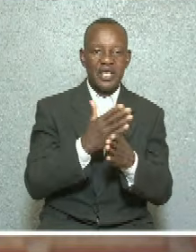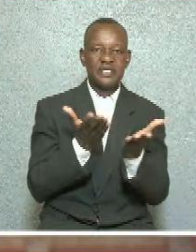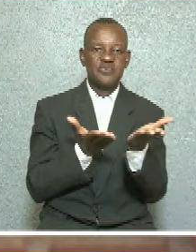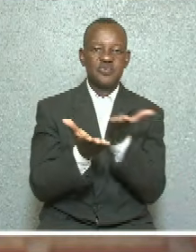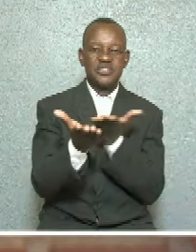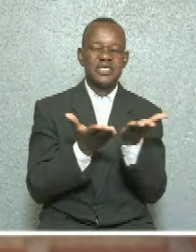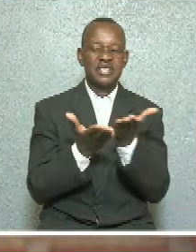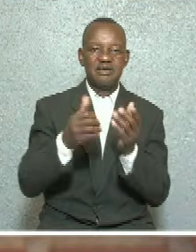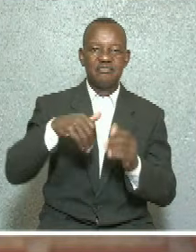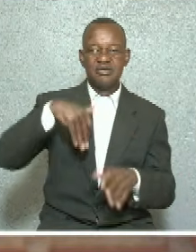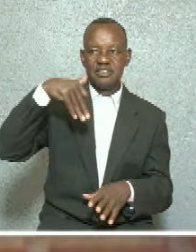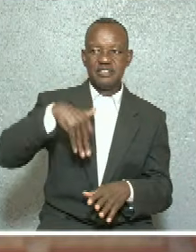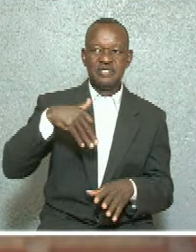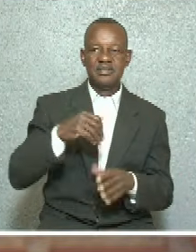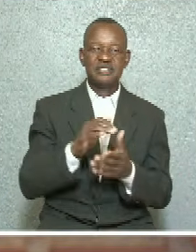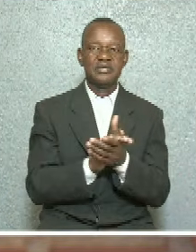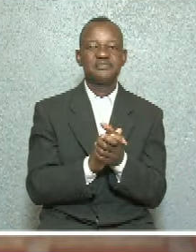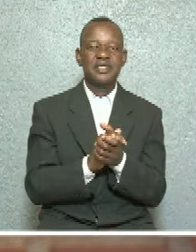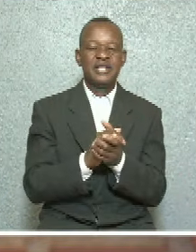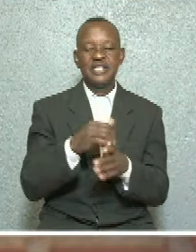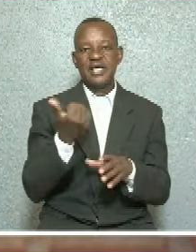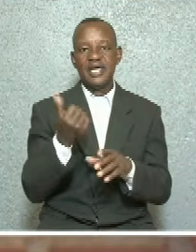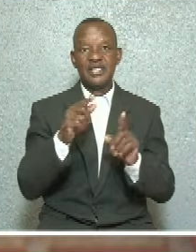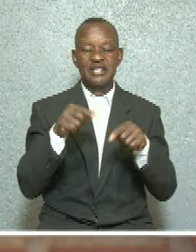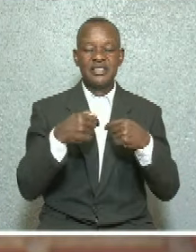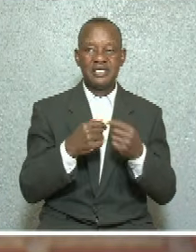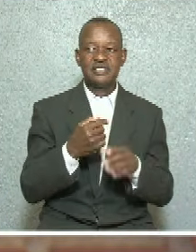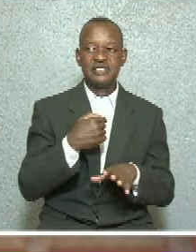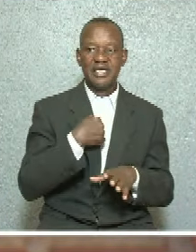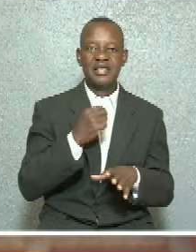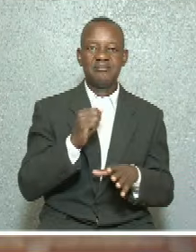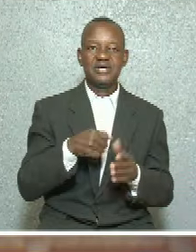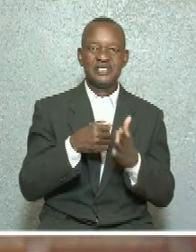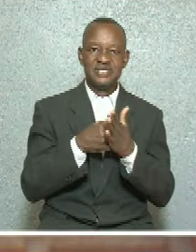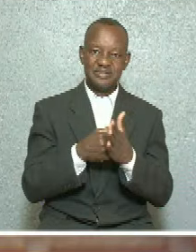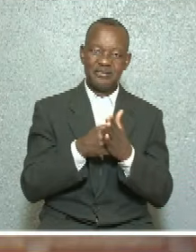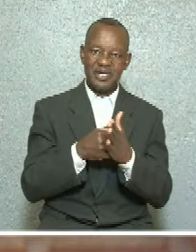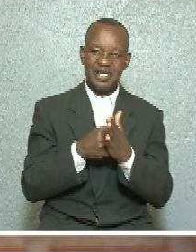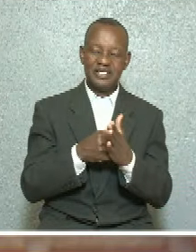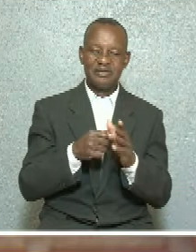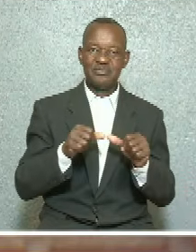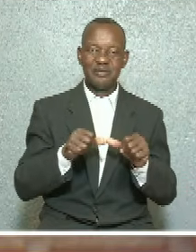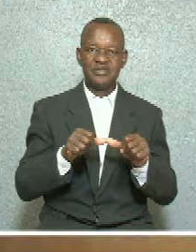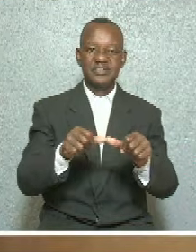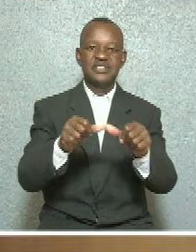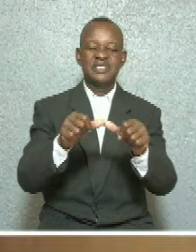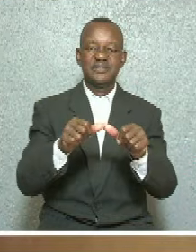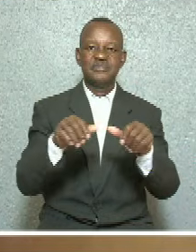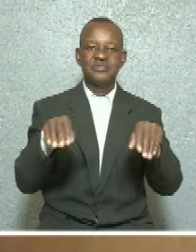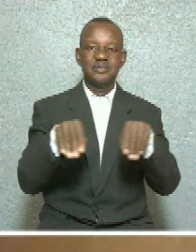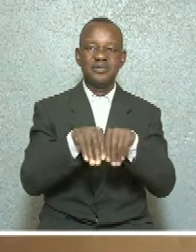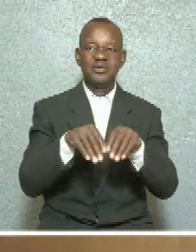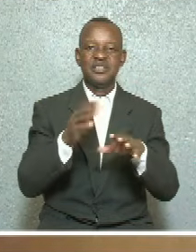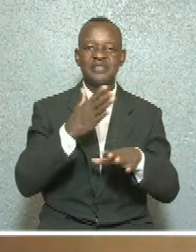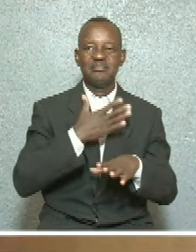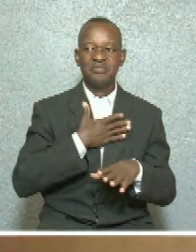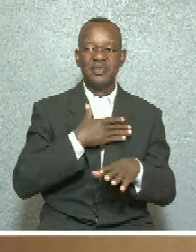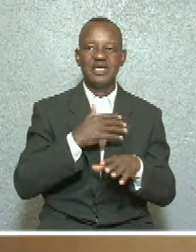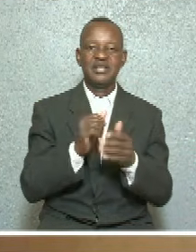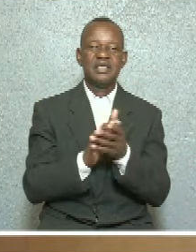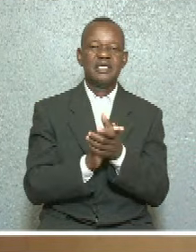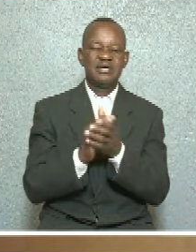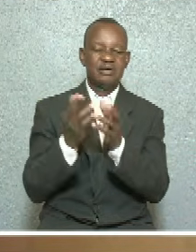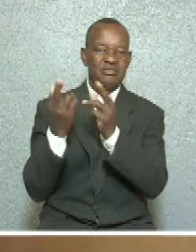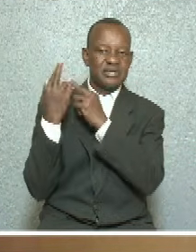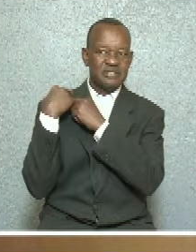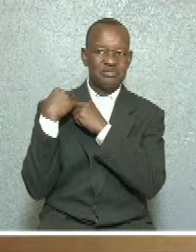things I needed to do personally to prepare for the role, but it was really ultimately up to other people. Even when you get elected,